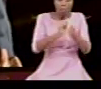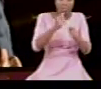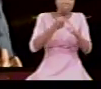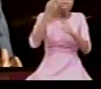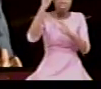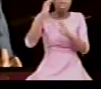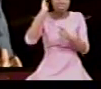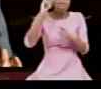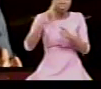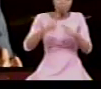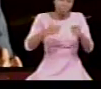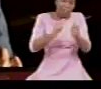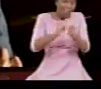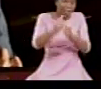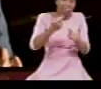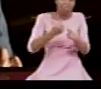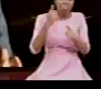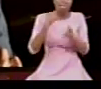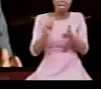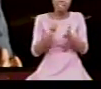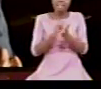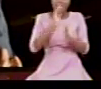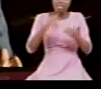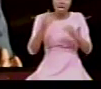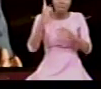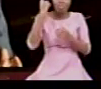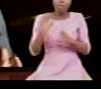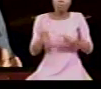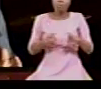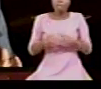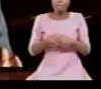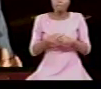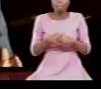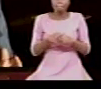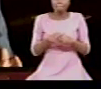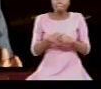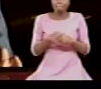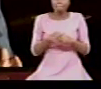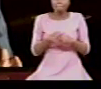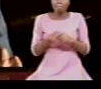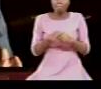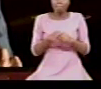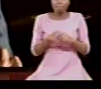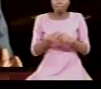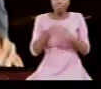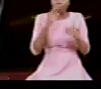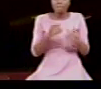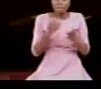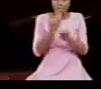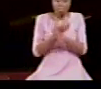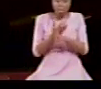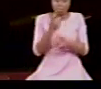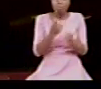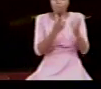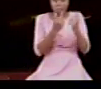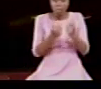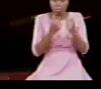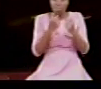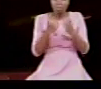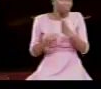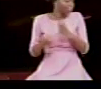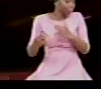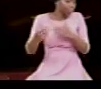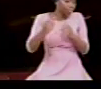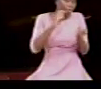you. That's how God does. He's begging you, come. You don't want to come, you back him,